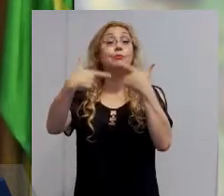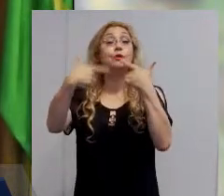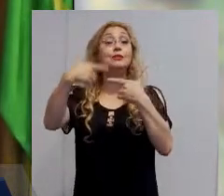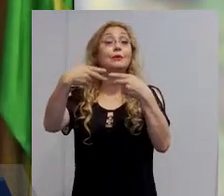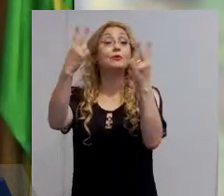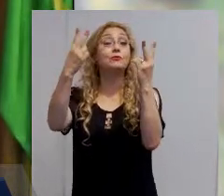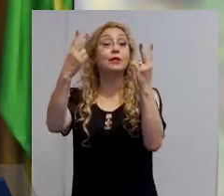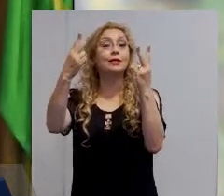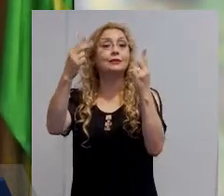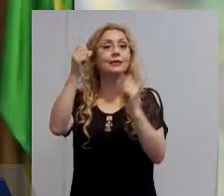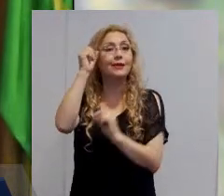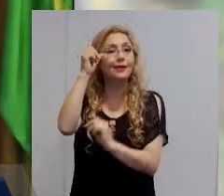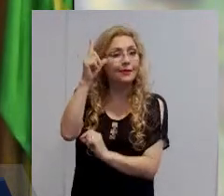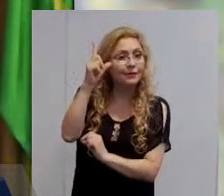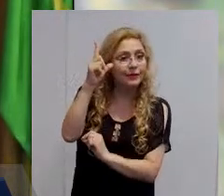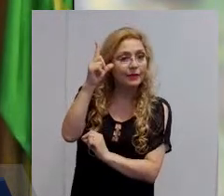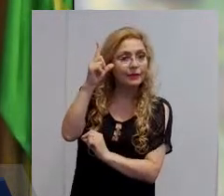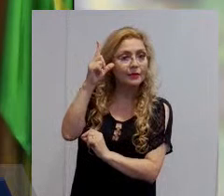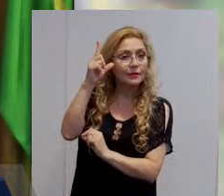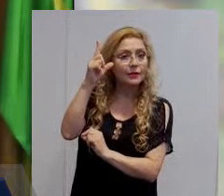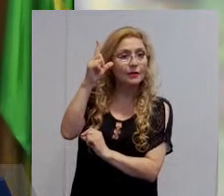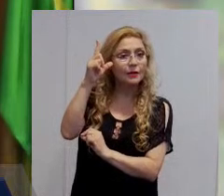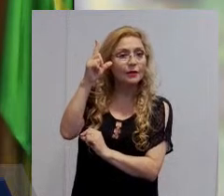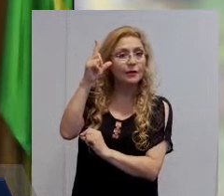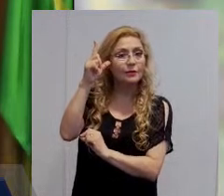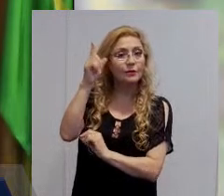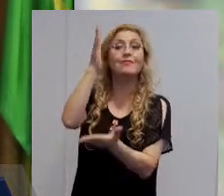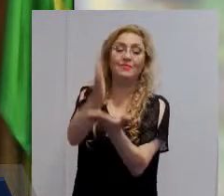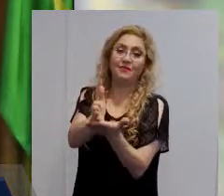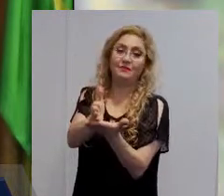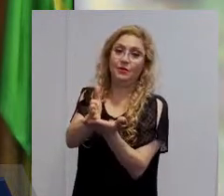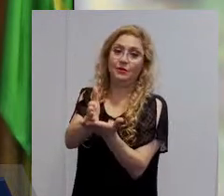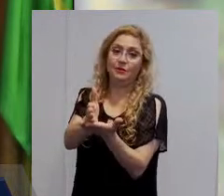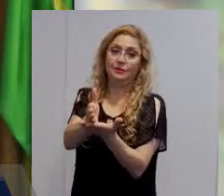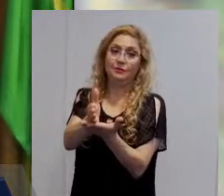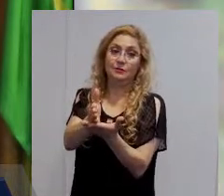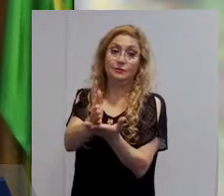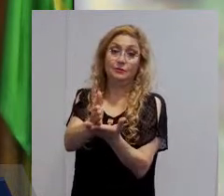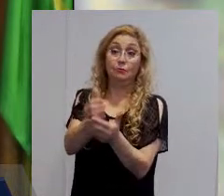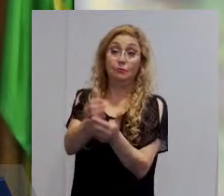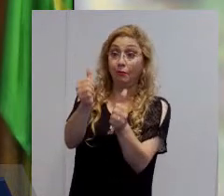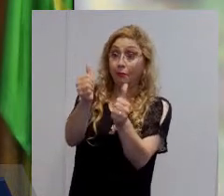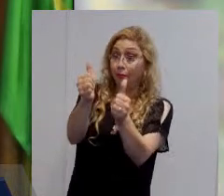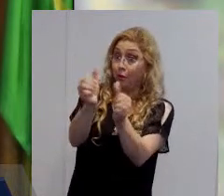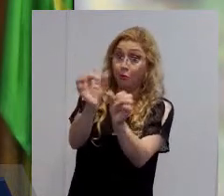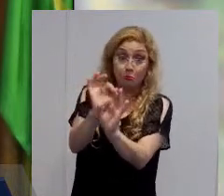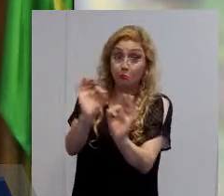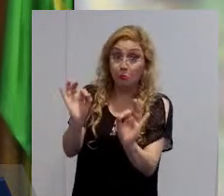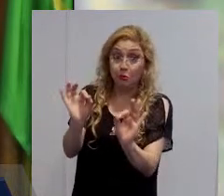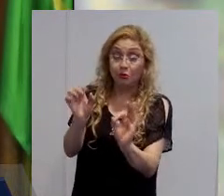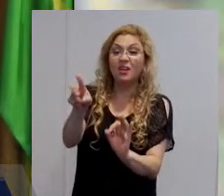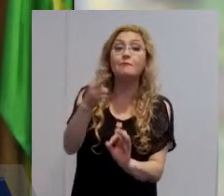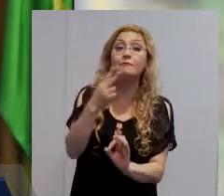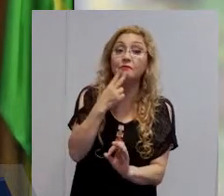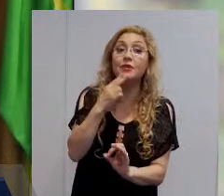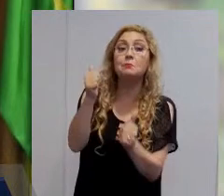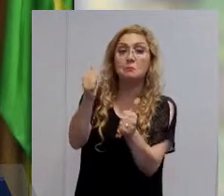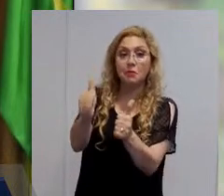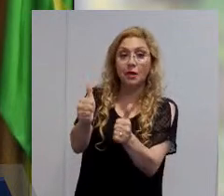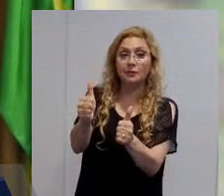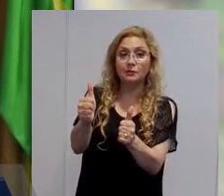of public policy, understand that so it should be, not for convenience,